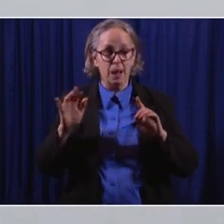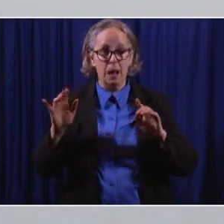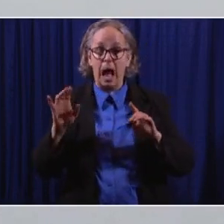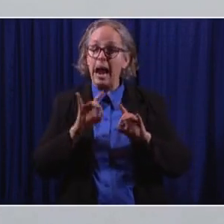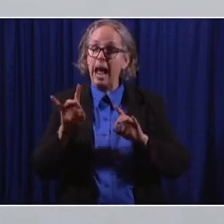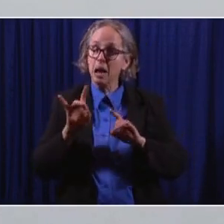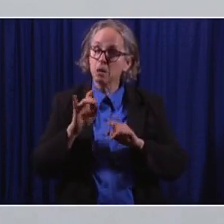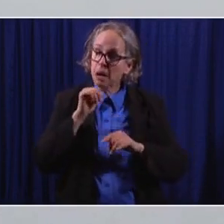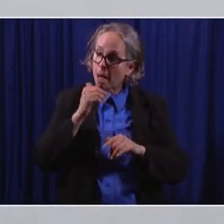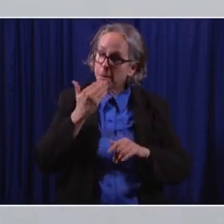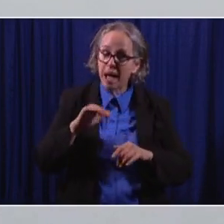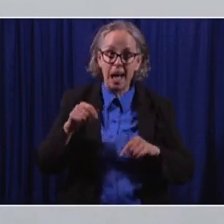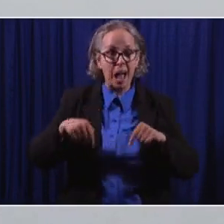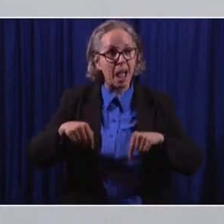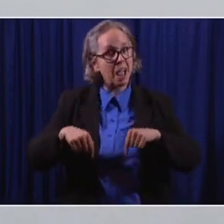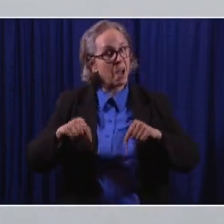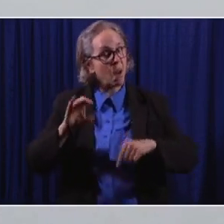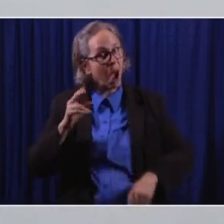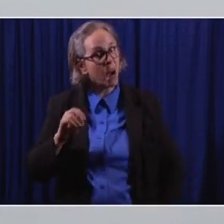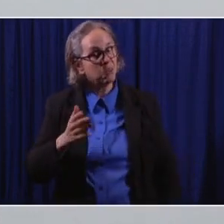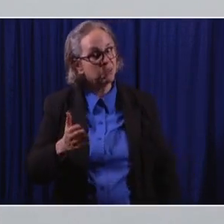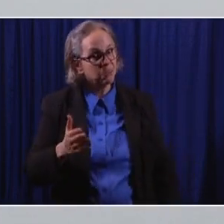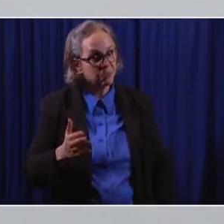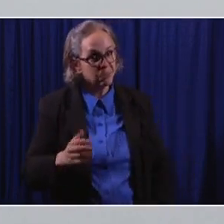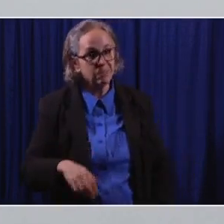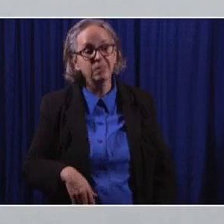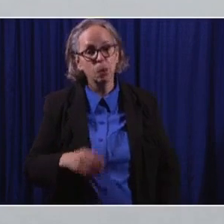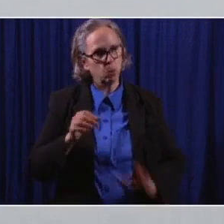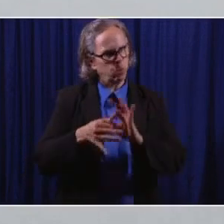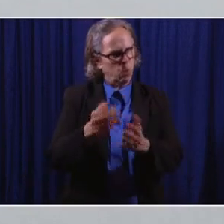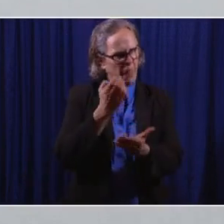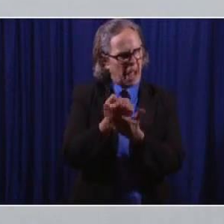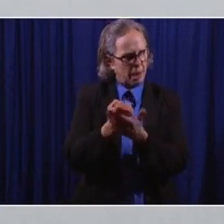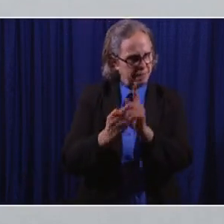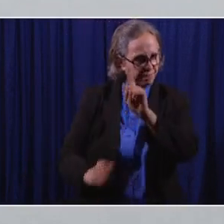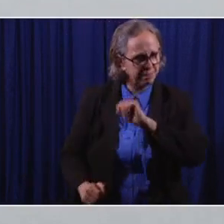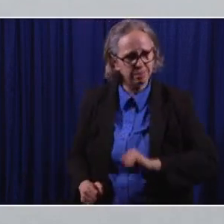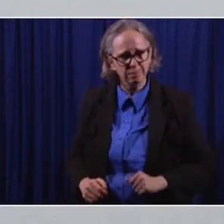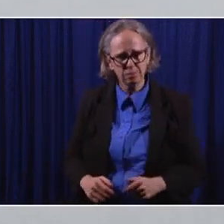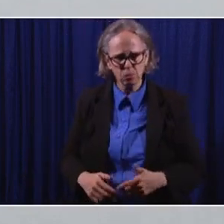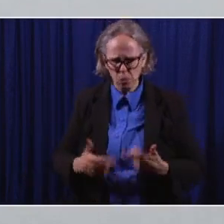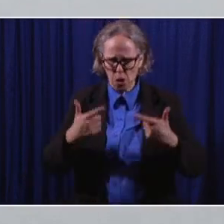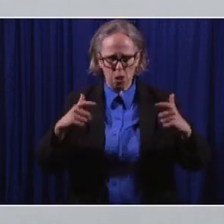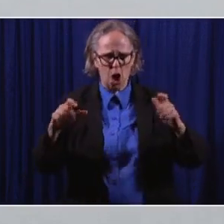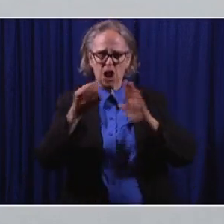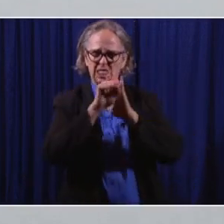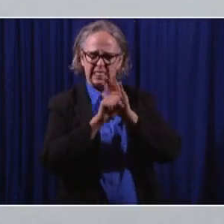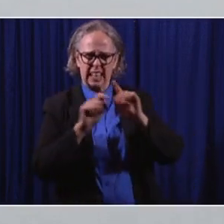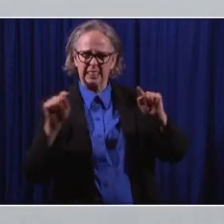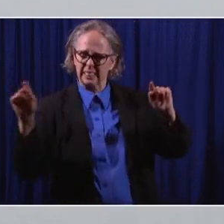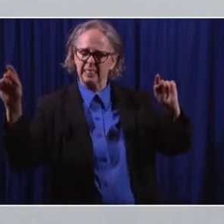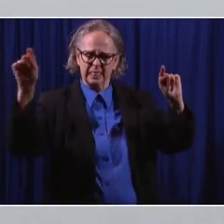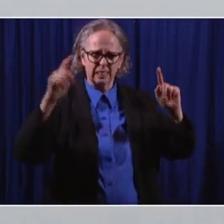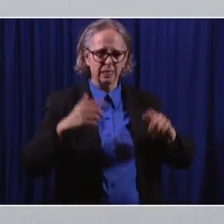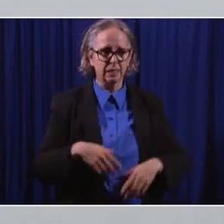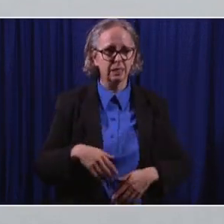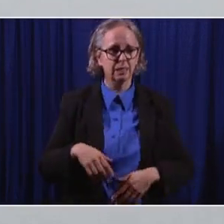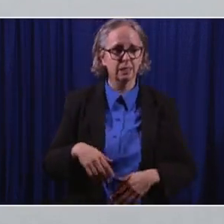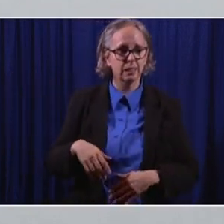states with a lot of urban areas. That would be Michigan and Ohio. The links to these articles are on the social,